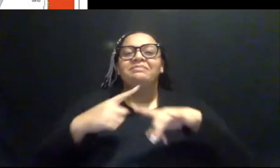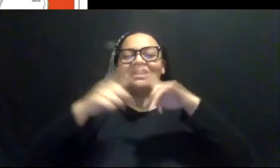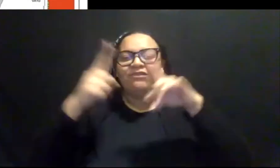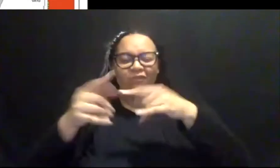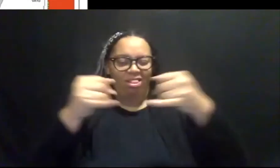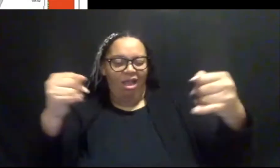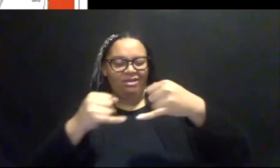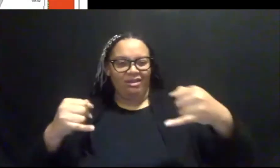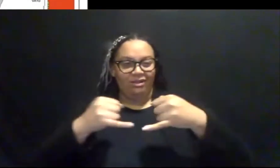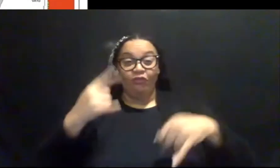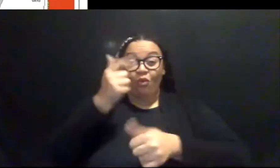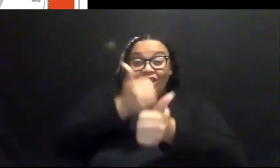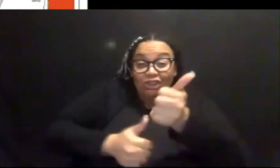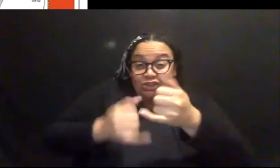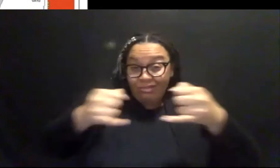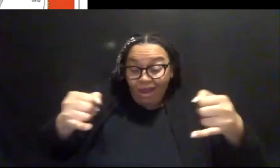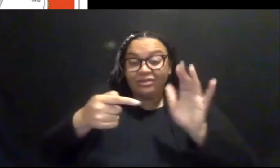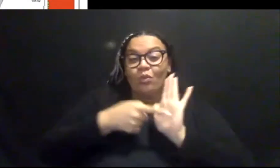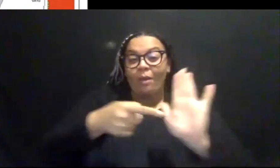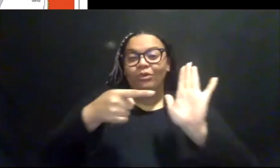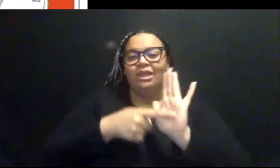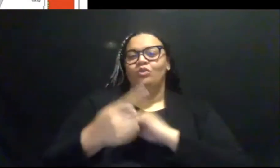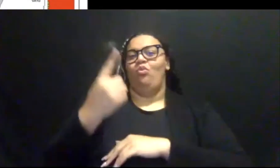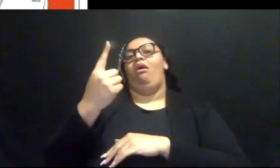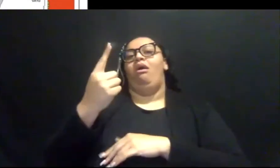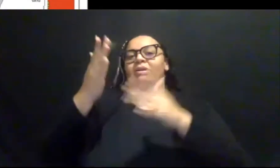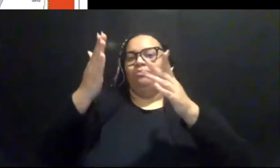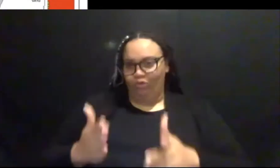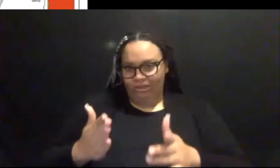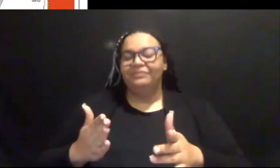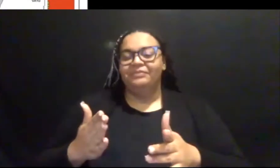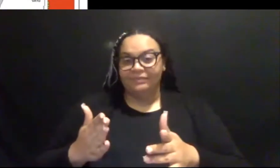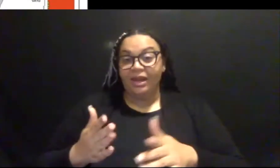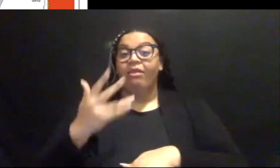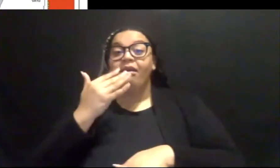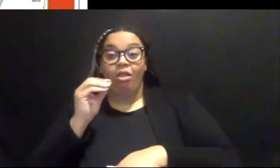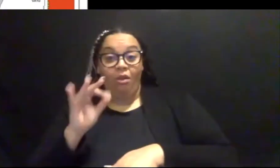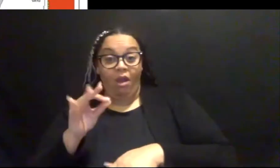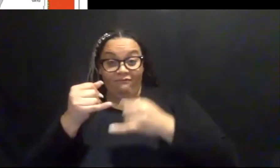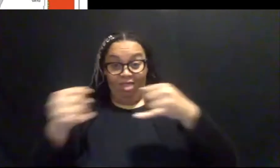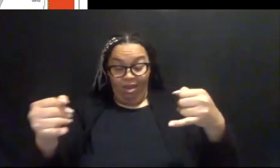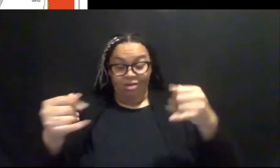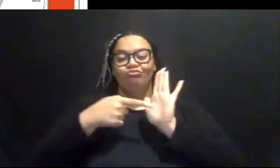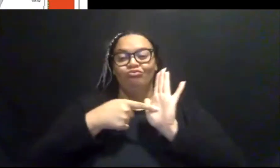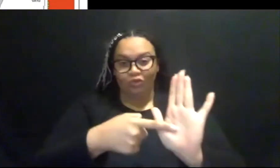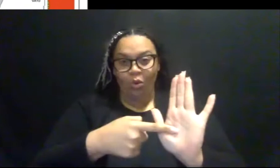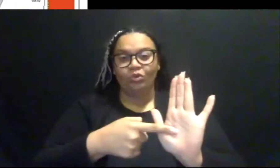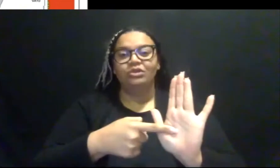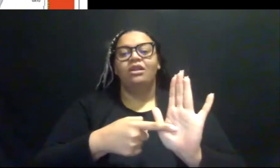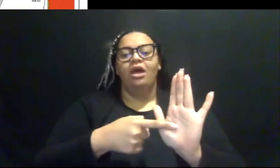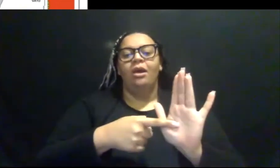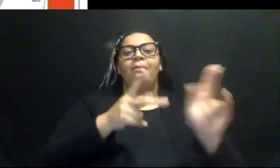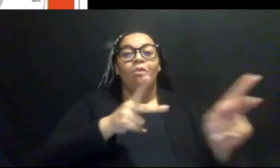each horizontal line, that represents an individual. And the color of that line represents the proportion